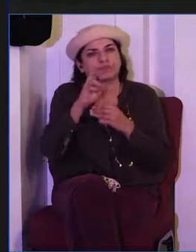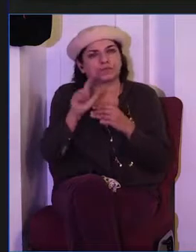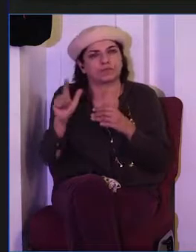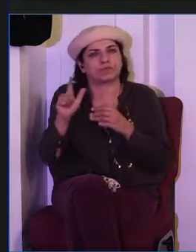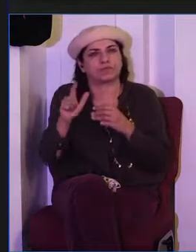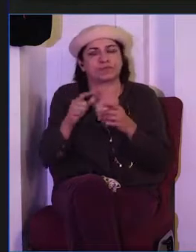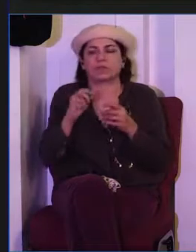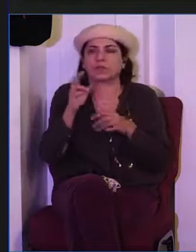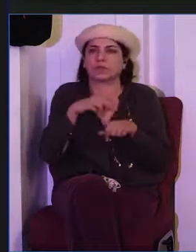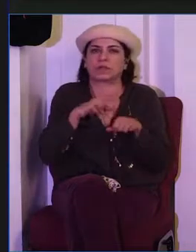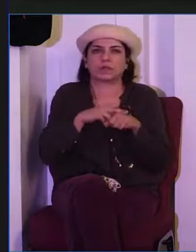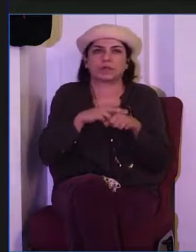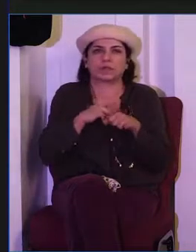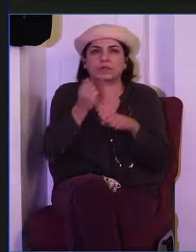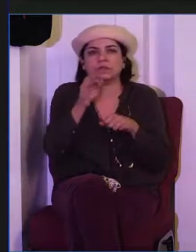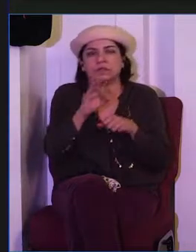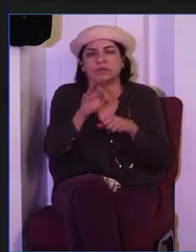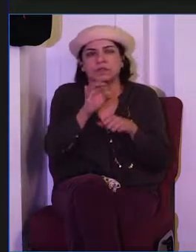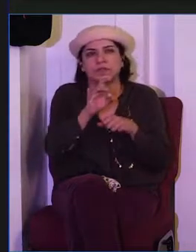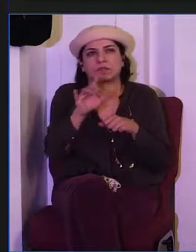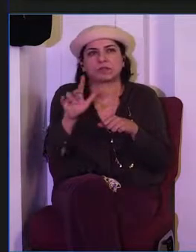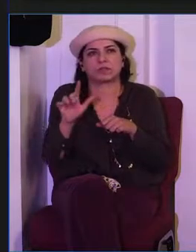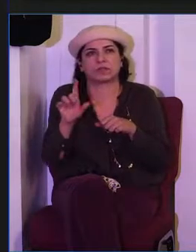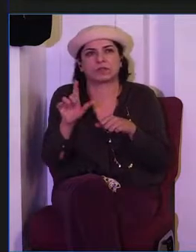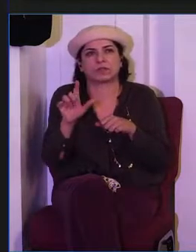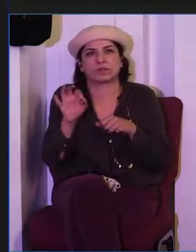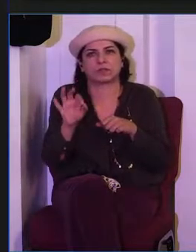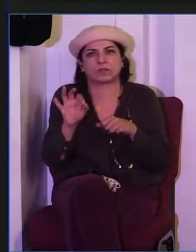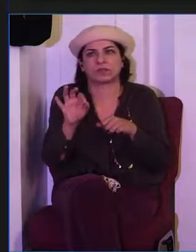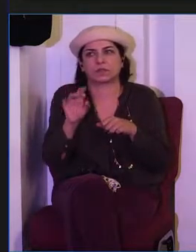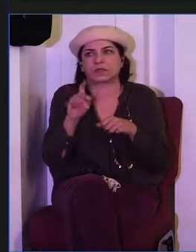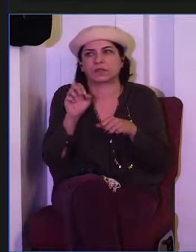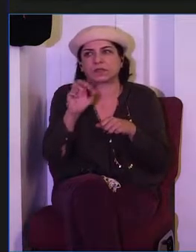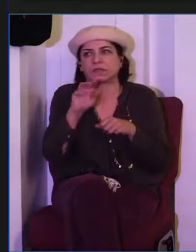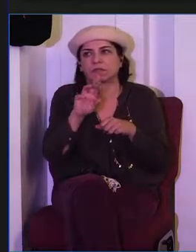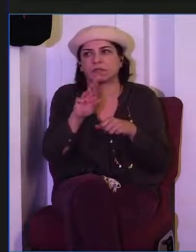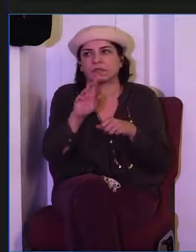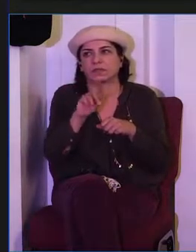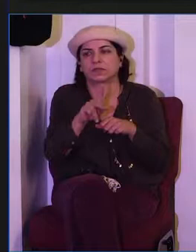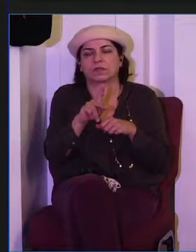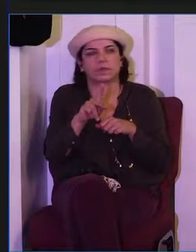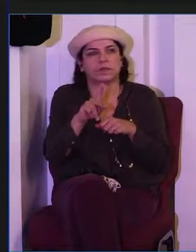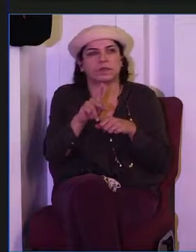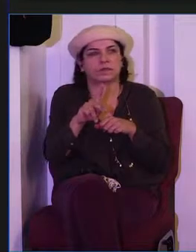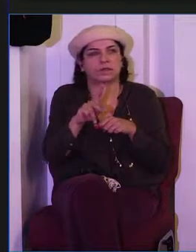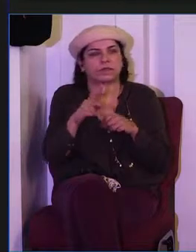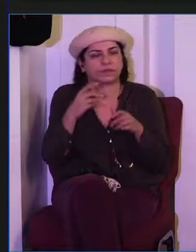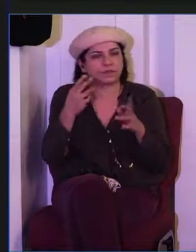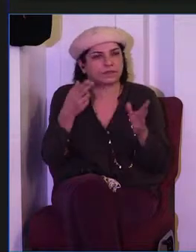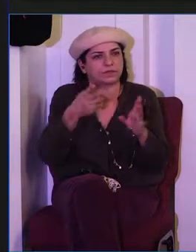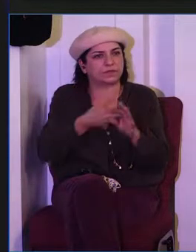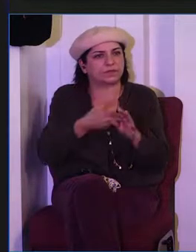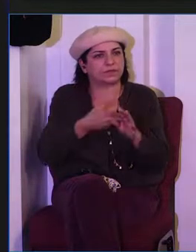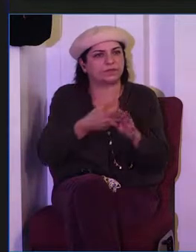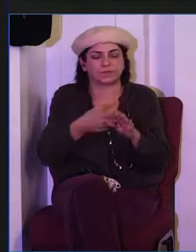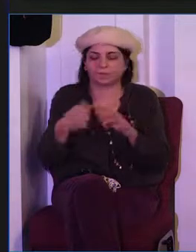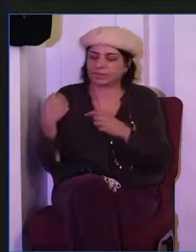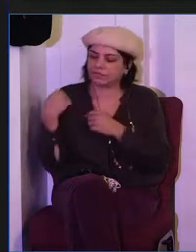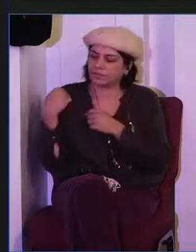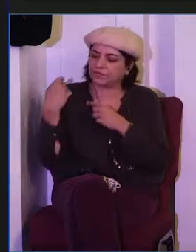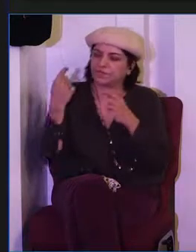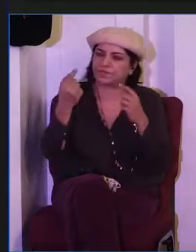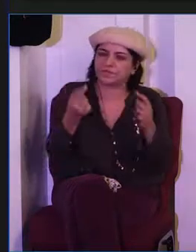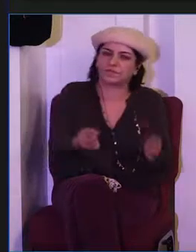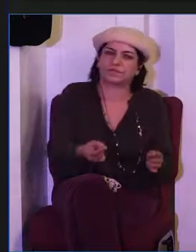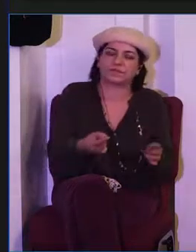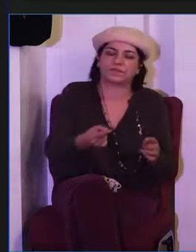I came in 1989. God, I just ask you, lay your hand and your